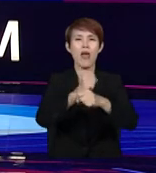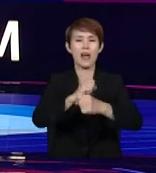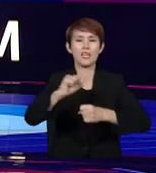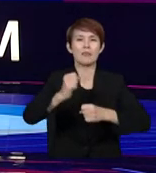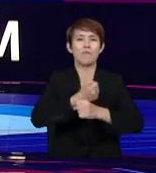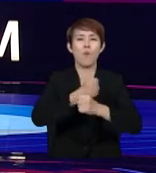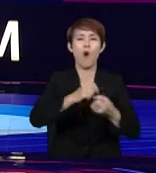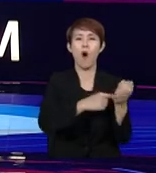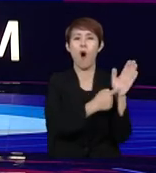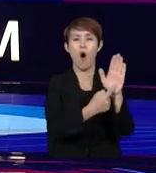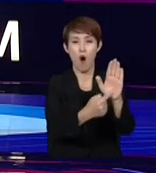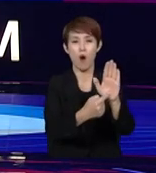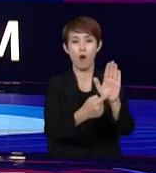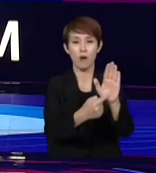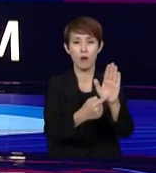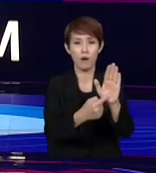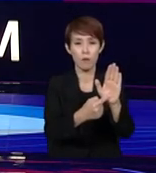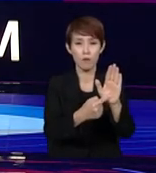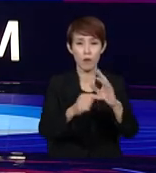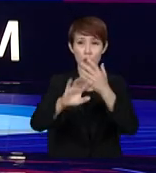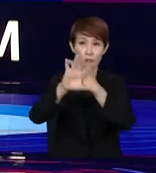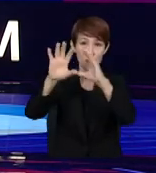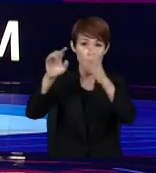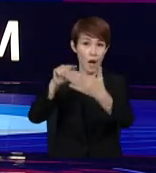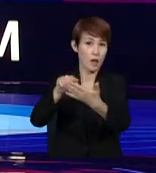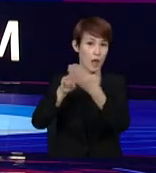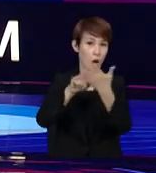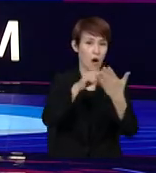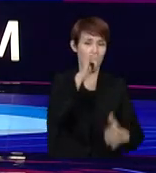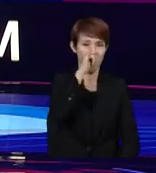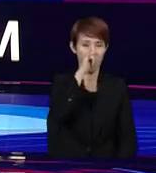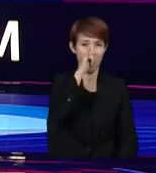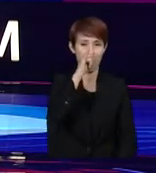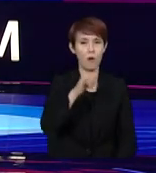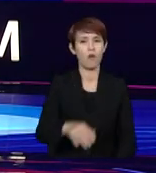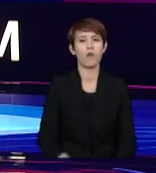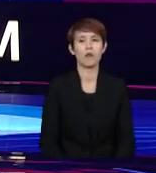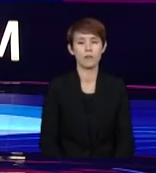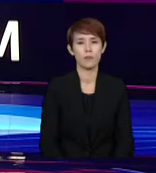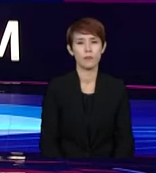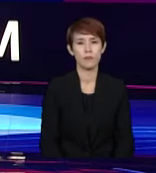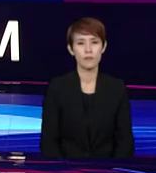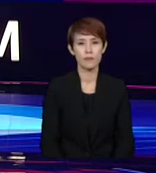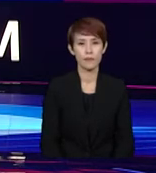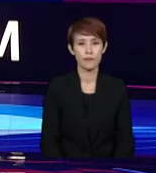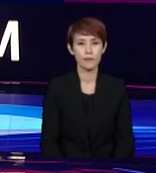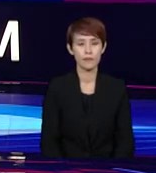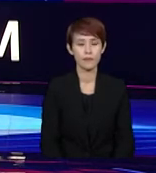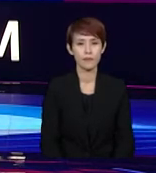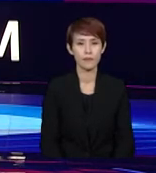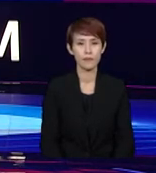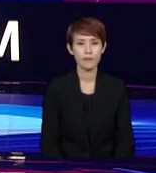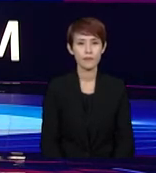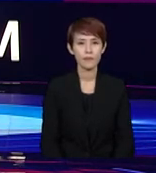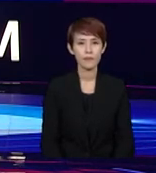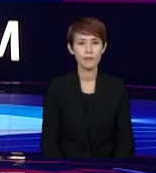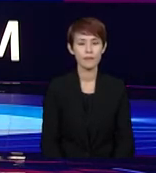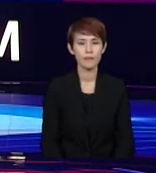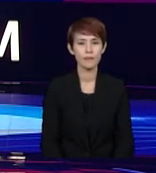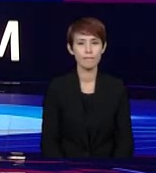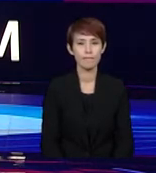the far right. And that, I think, is unfortunately true across borders. But that's different from some kind